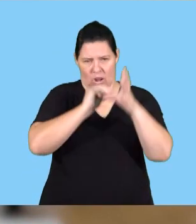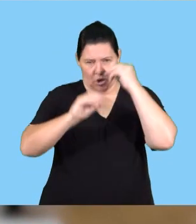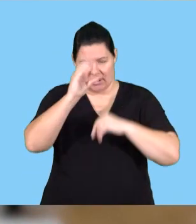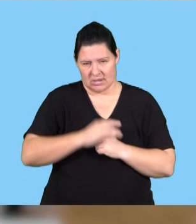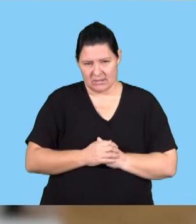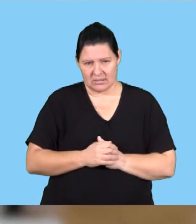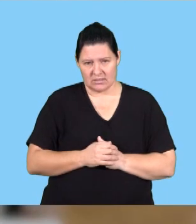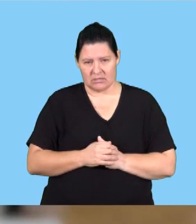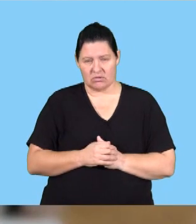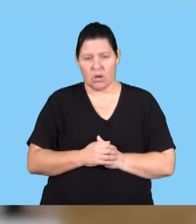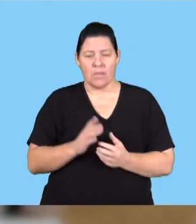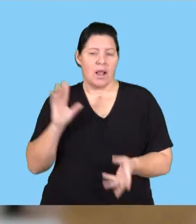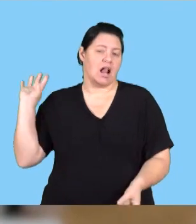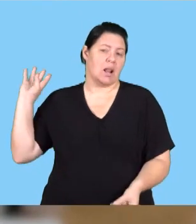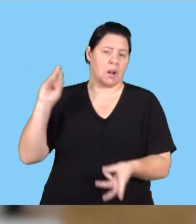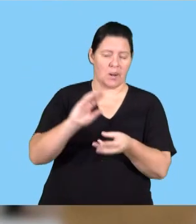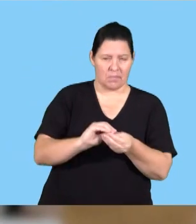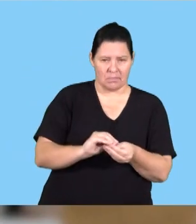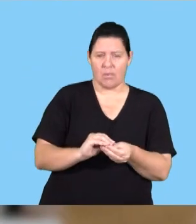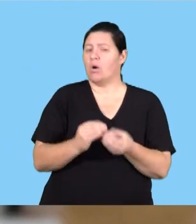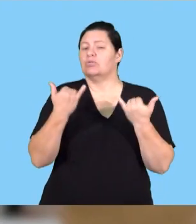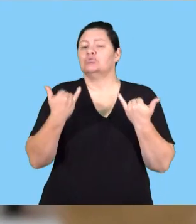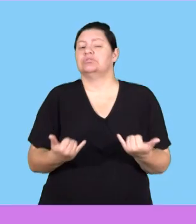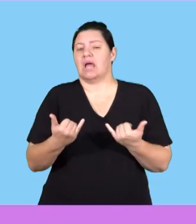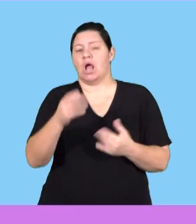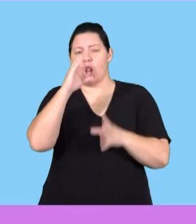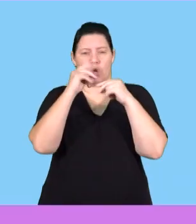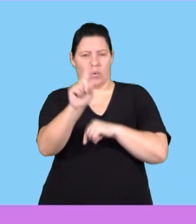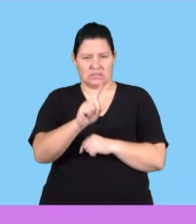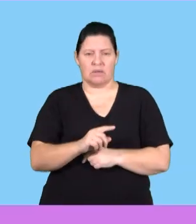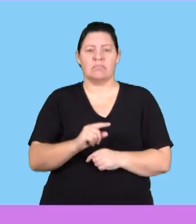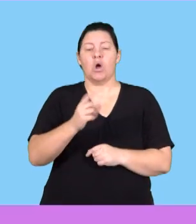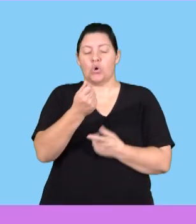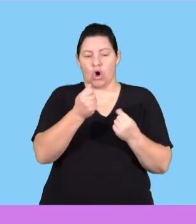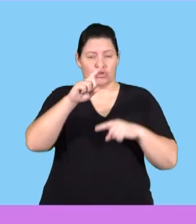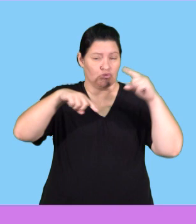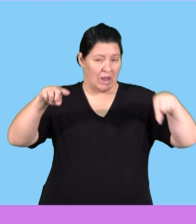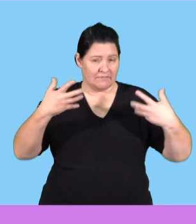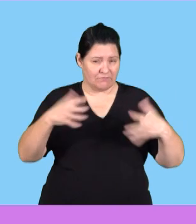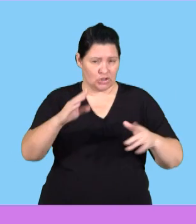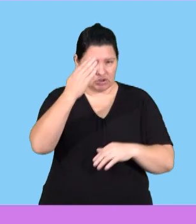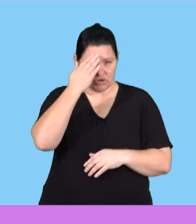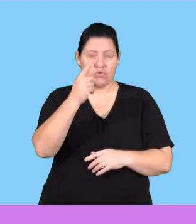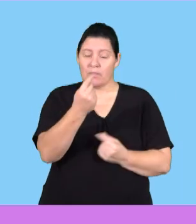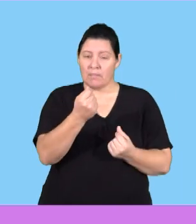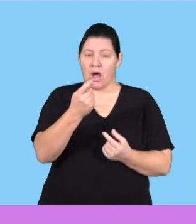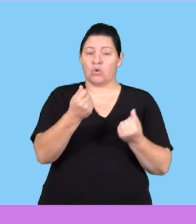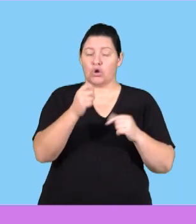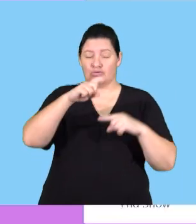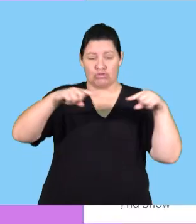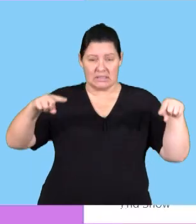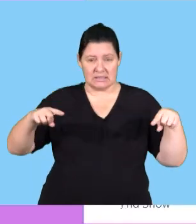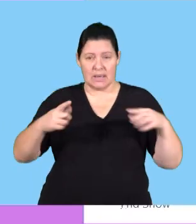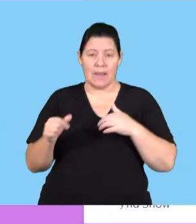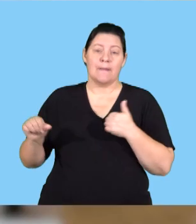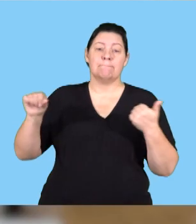want us to just recap on what we did quickly. We worked on cost rates. Remember, the cost rates